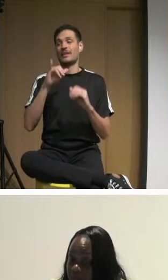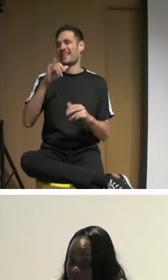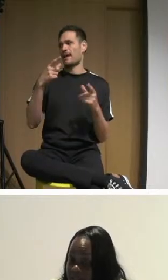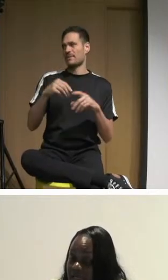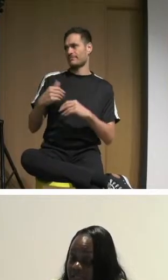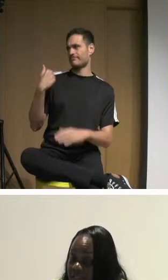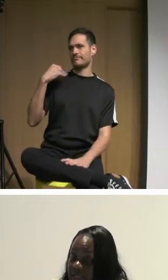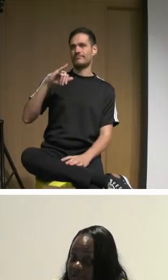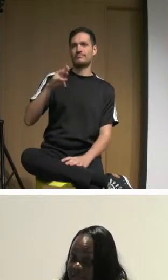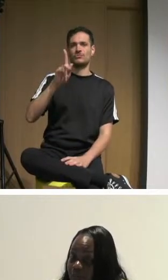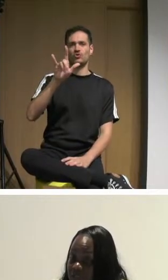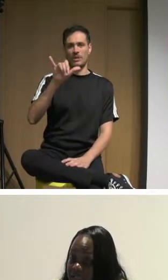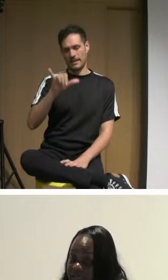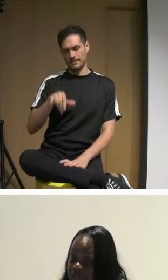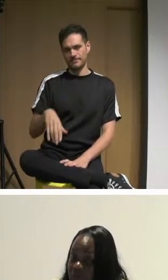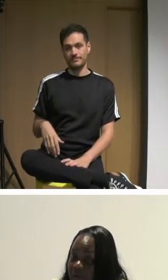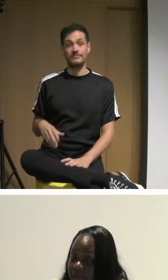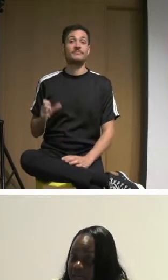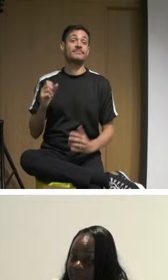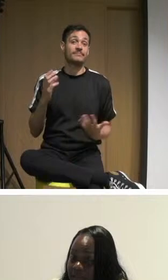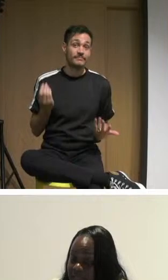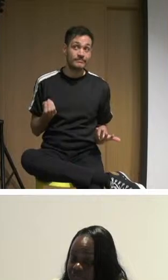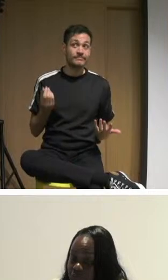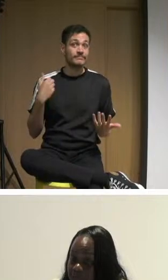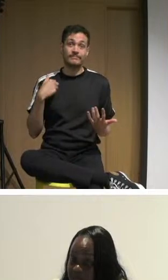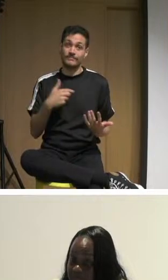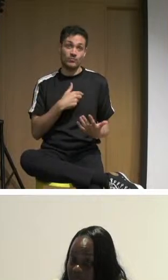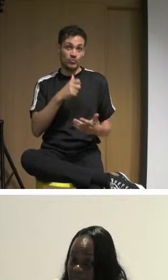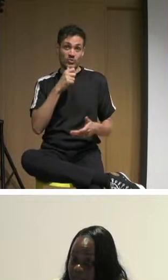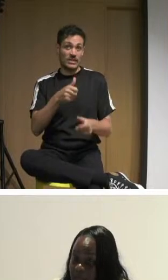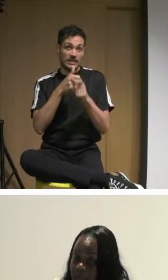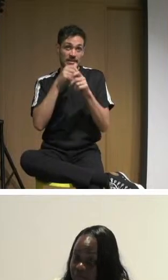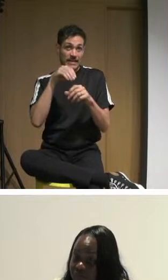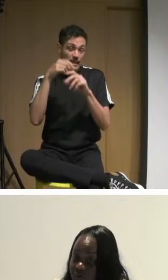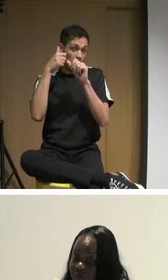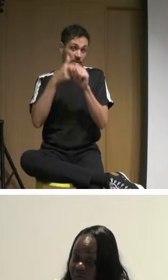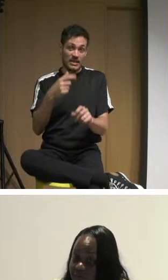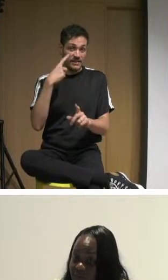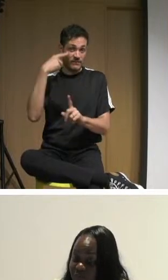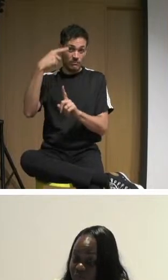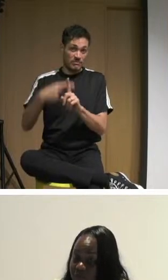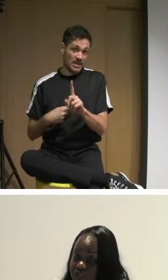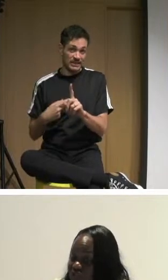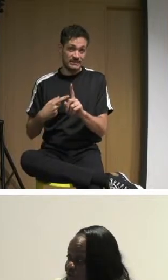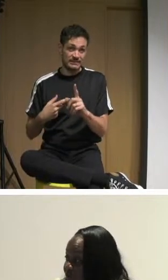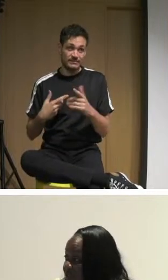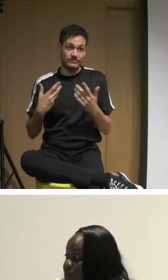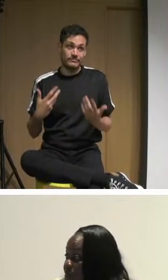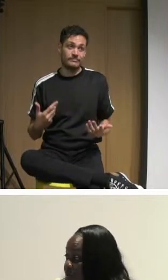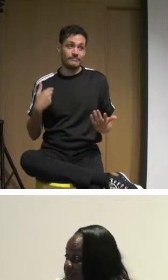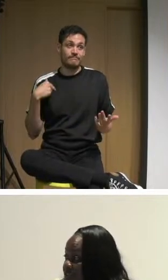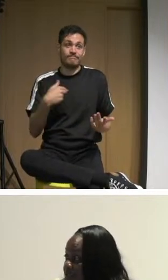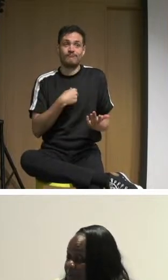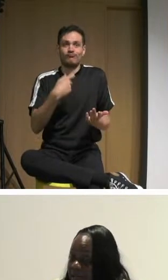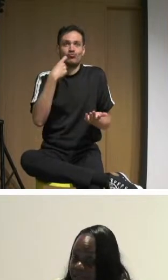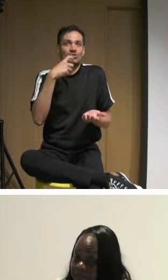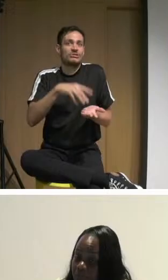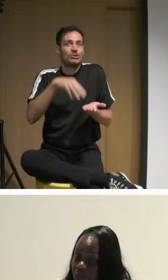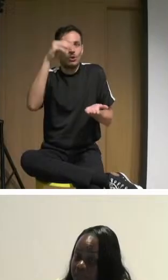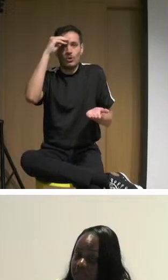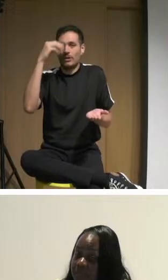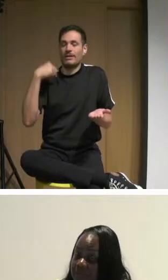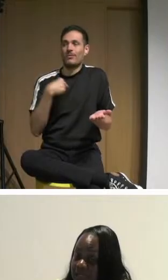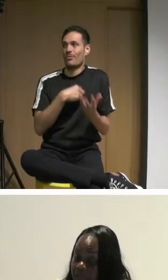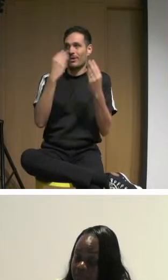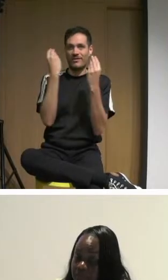So technically, if that was the case, we were out of compliance for a month. And so we are just learning this, we're bringing this to the body.